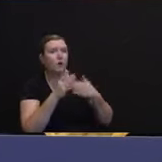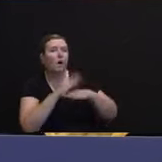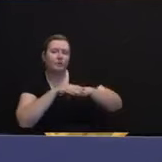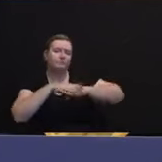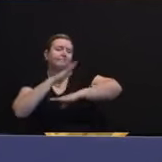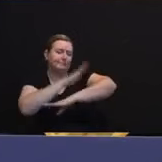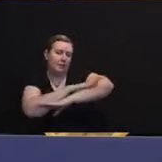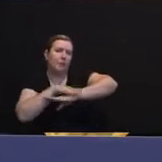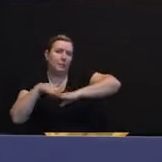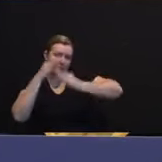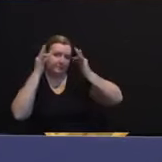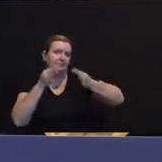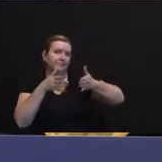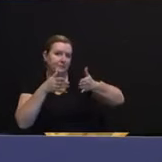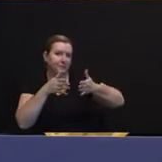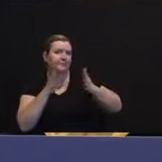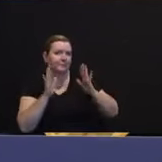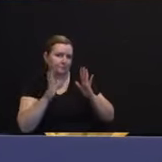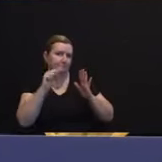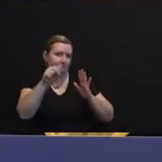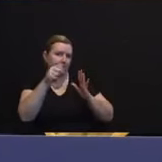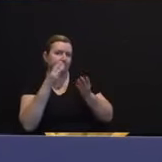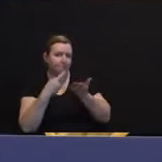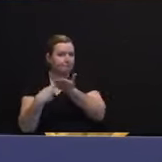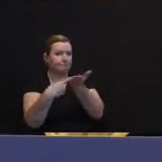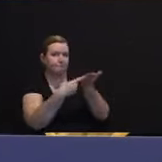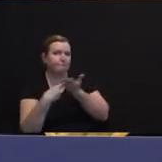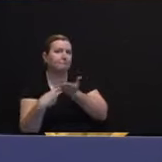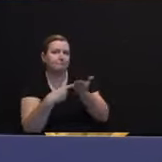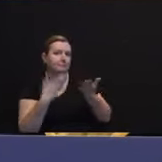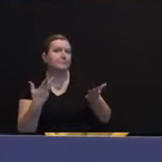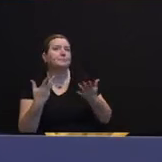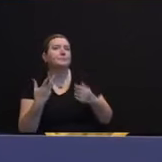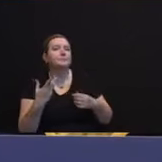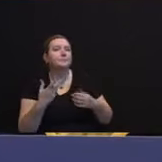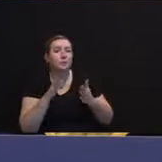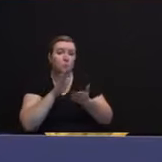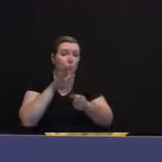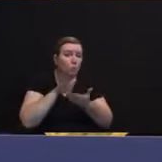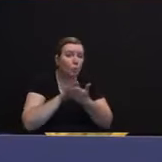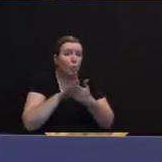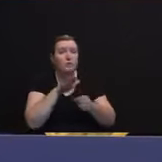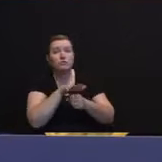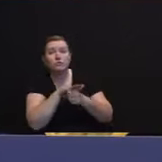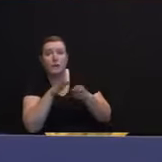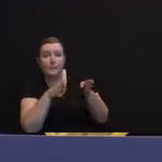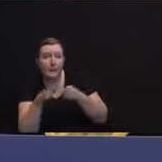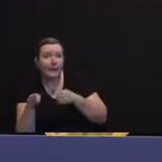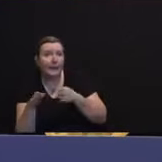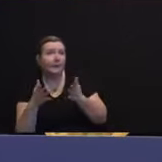School district plans, the general community reality is